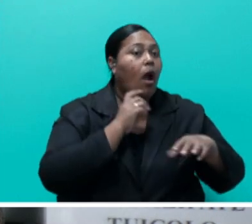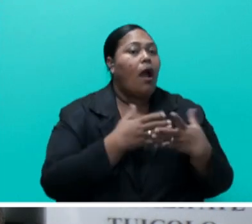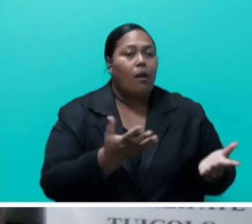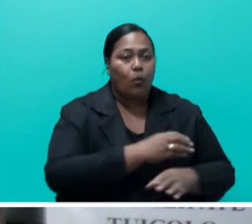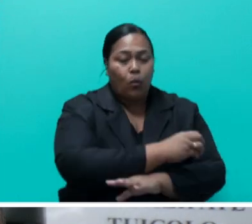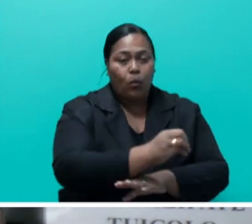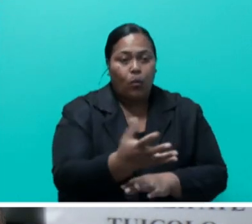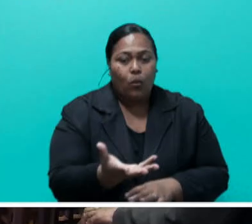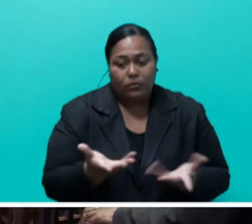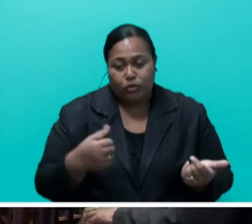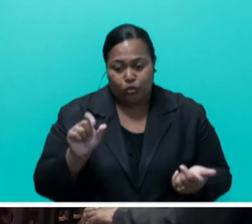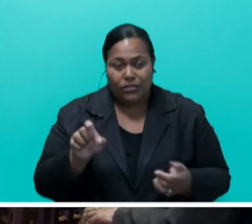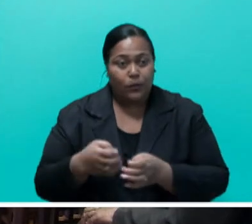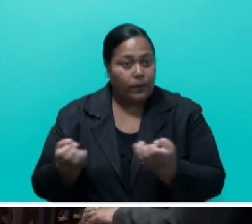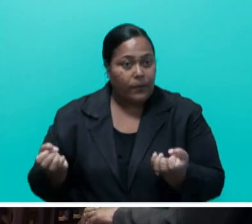that?